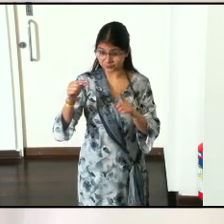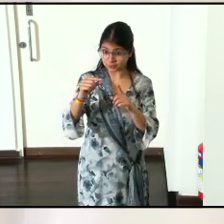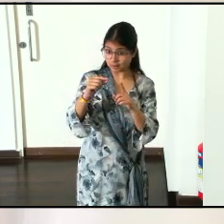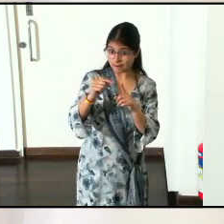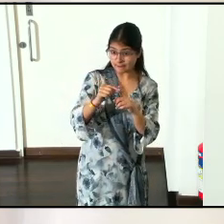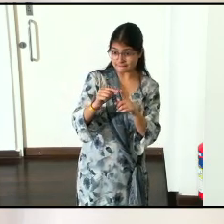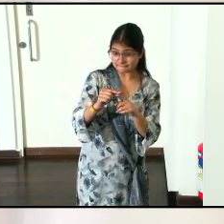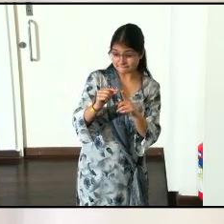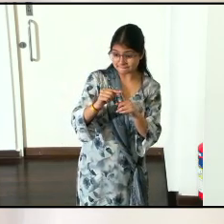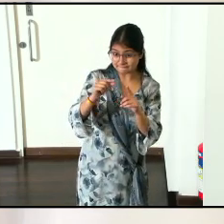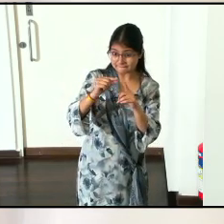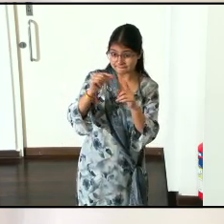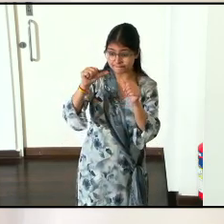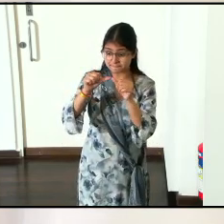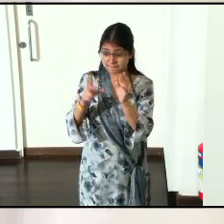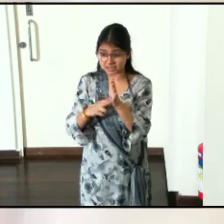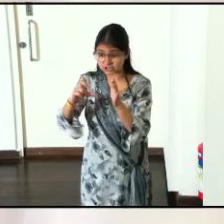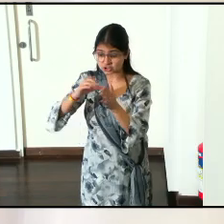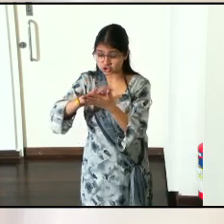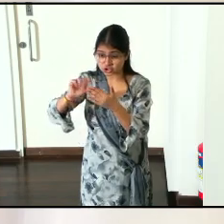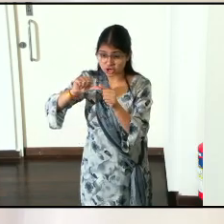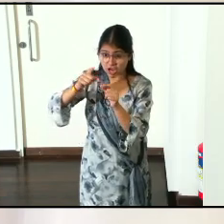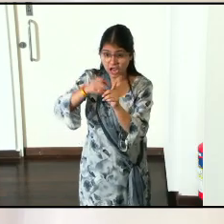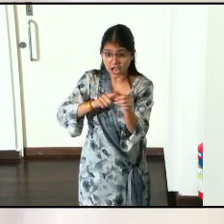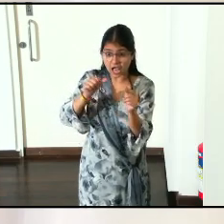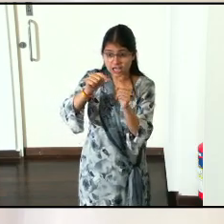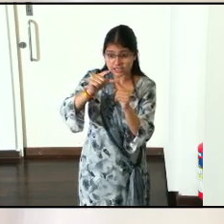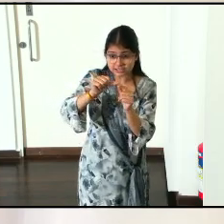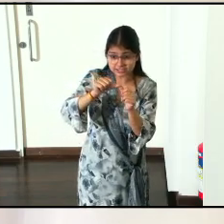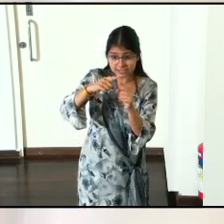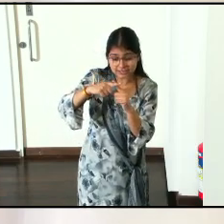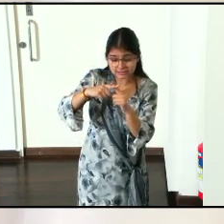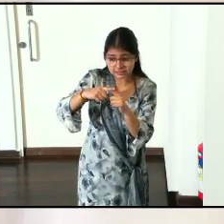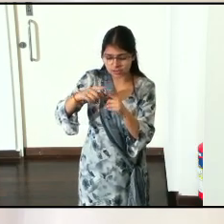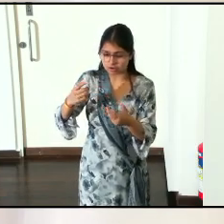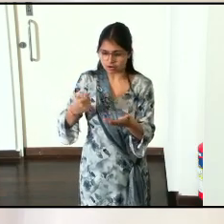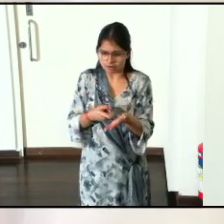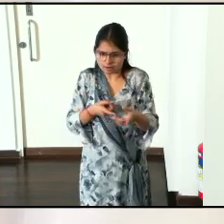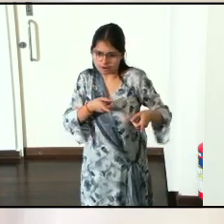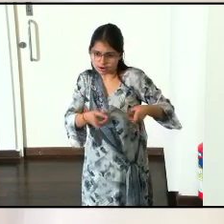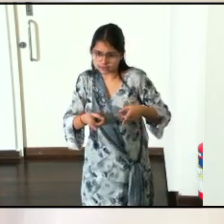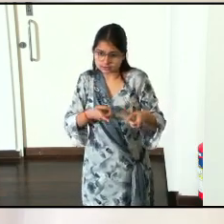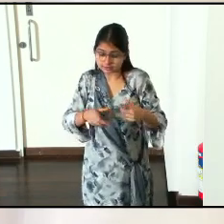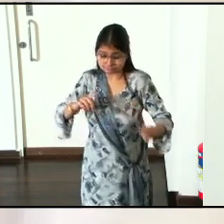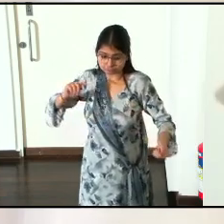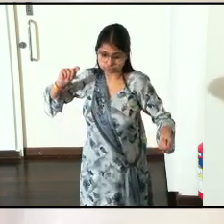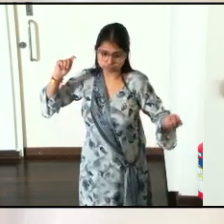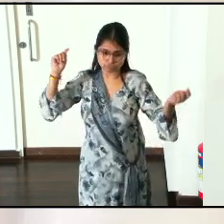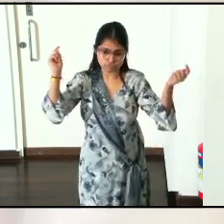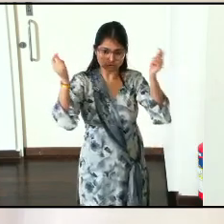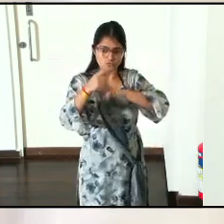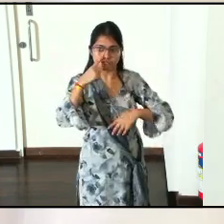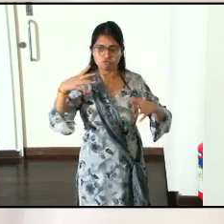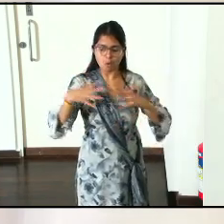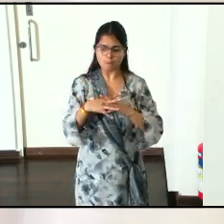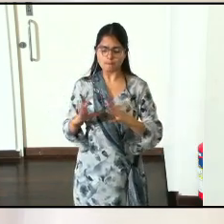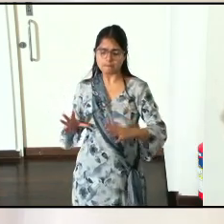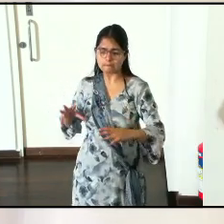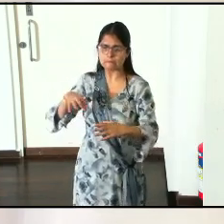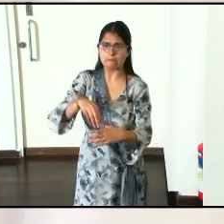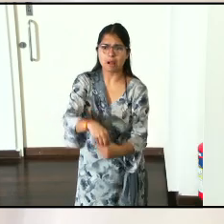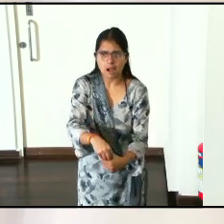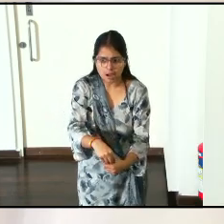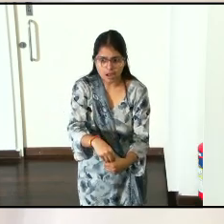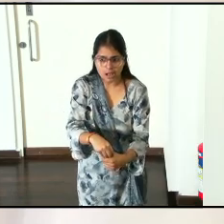Raj inclusiveness transforms that and radicalizes women in an interesting way. So I think there are